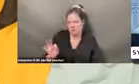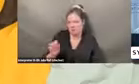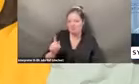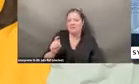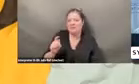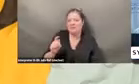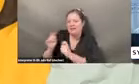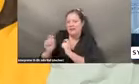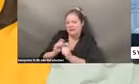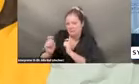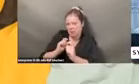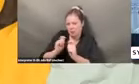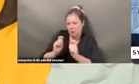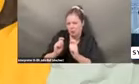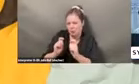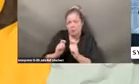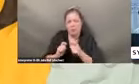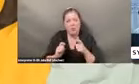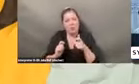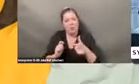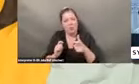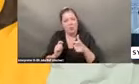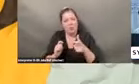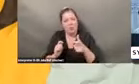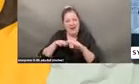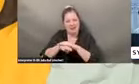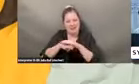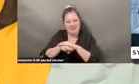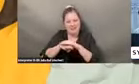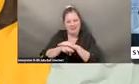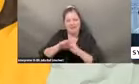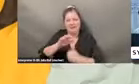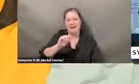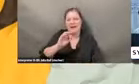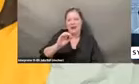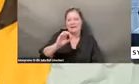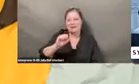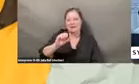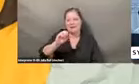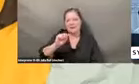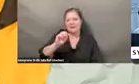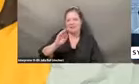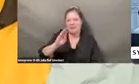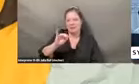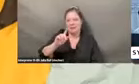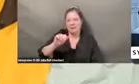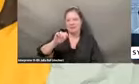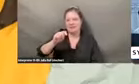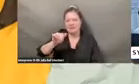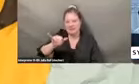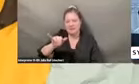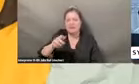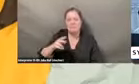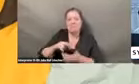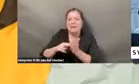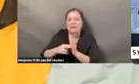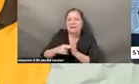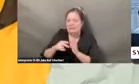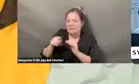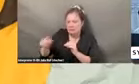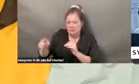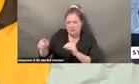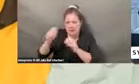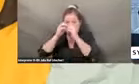word accessibility, in quotes, can be understood like being something else and receiving feedback from something related to